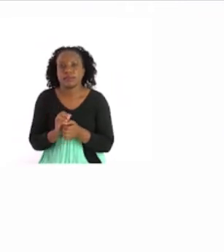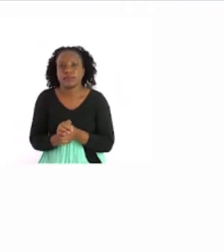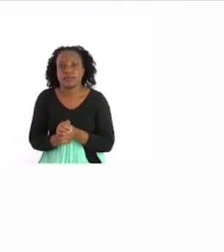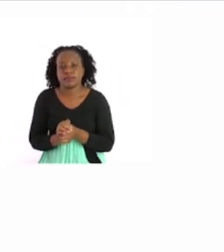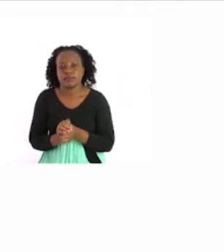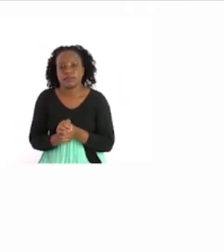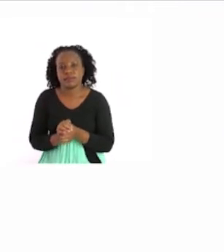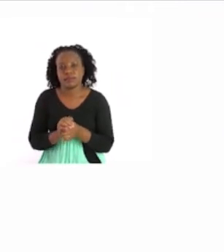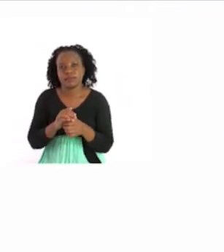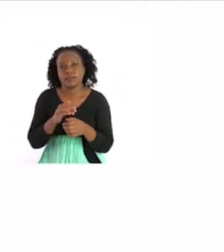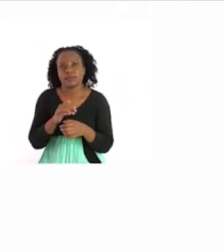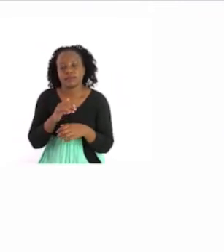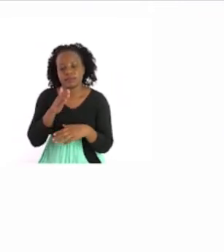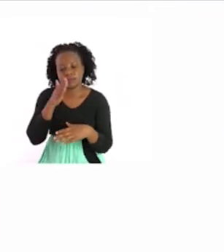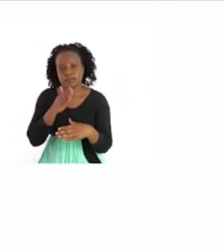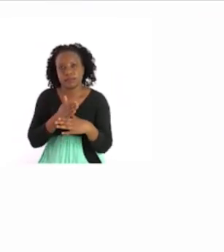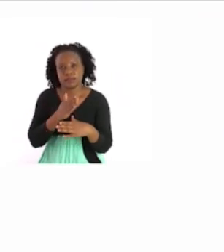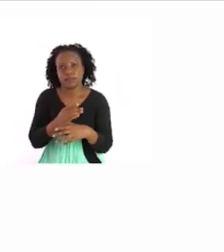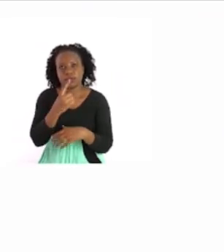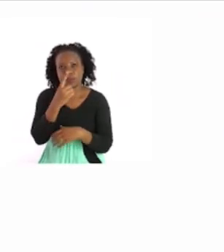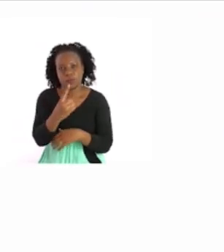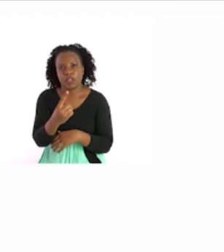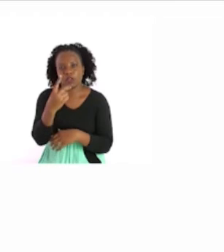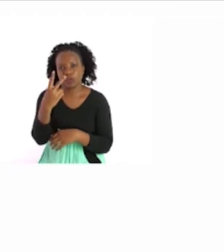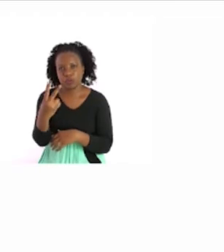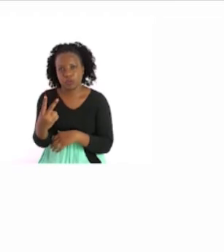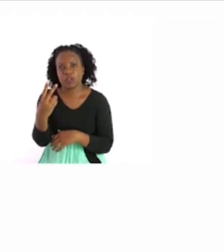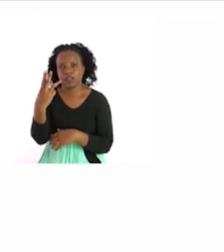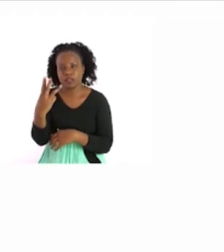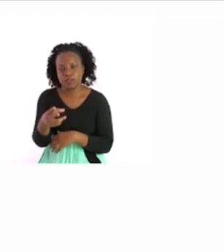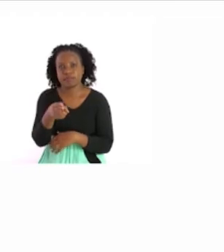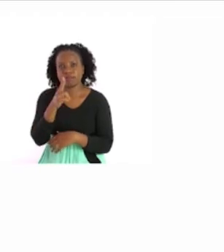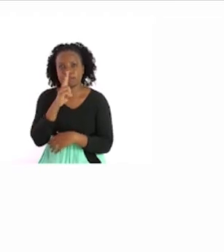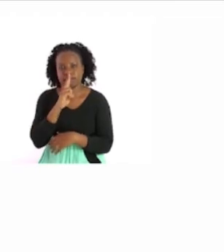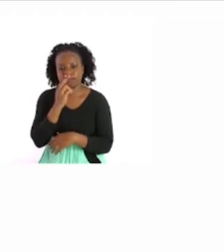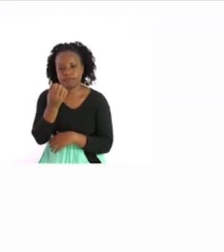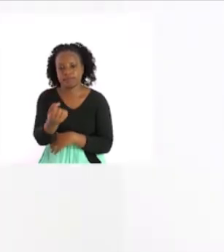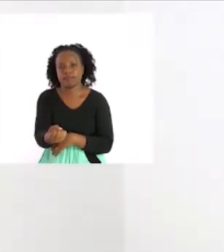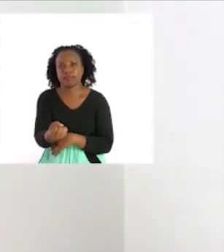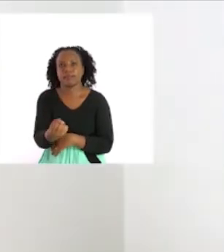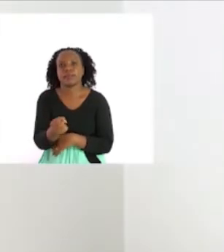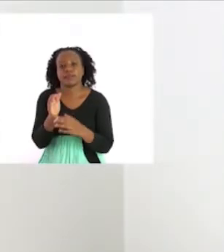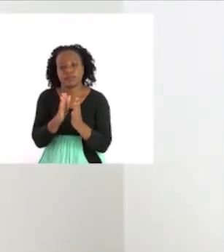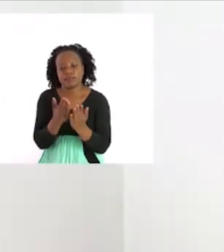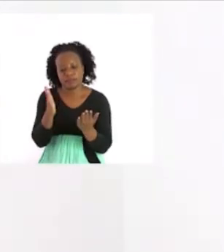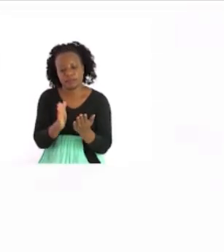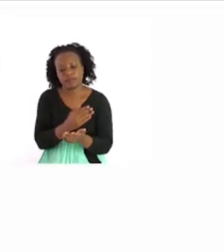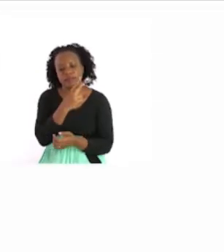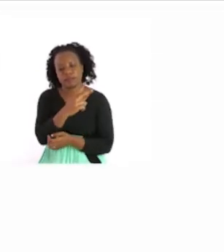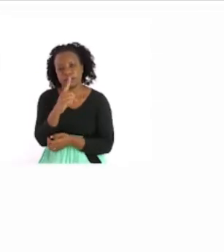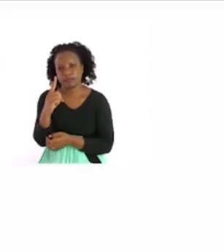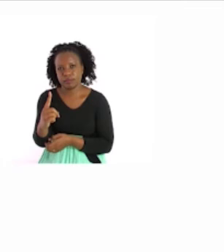you'll have your memorandum for the activity I have given you. And on page